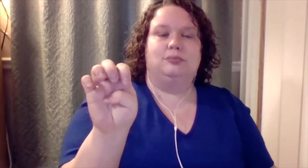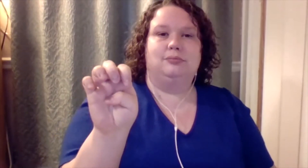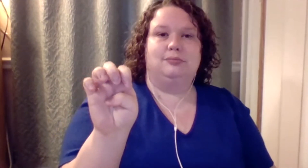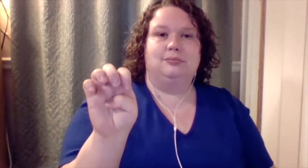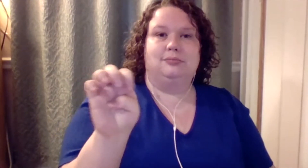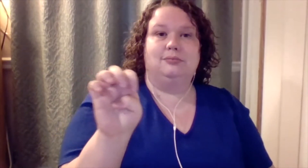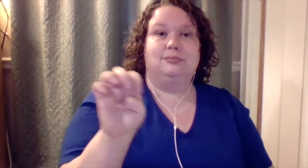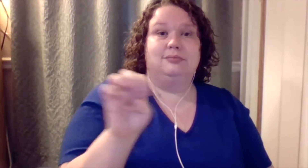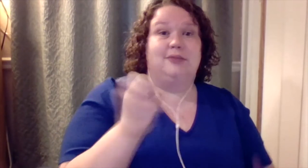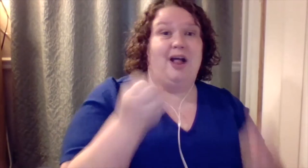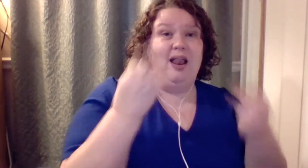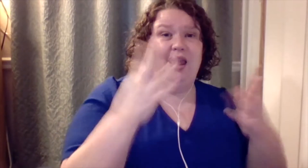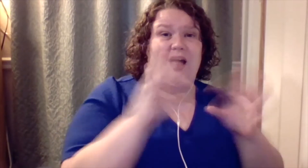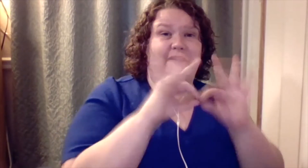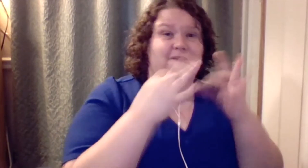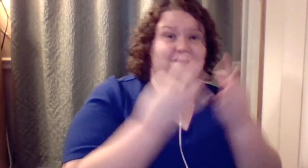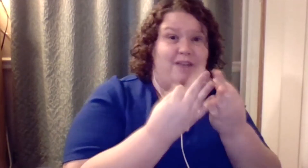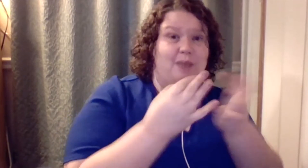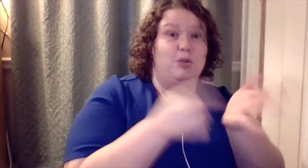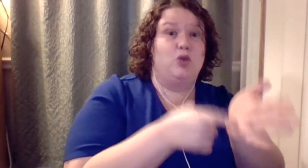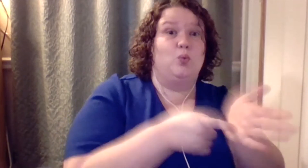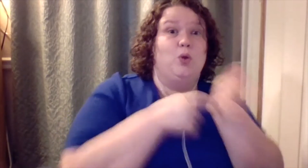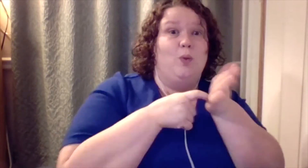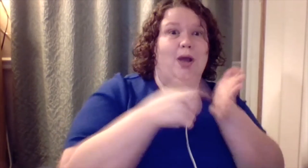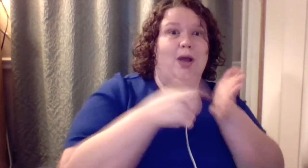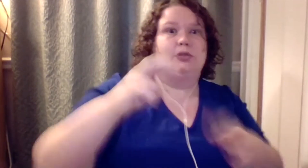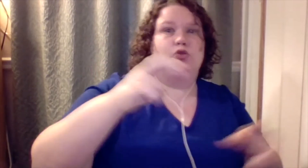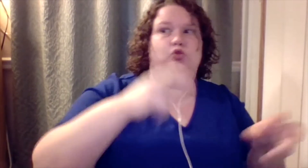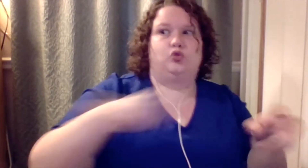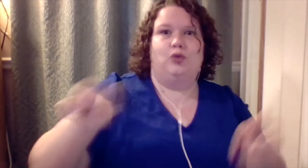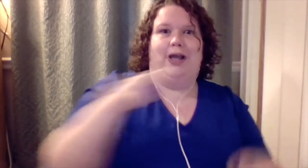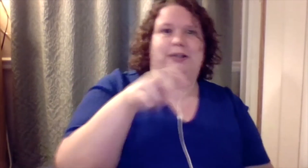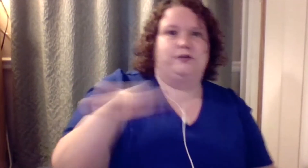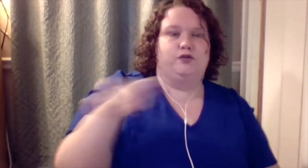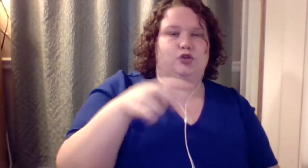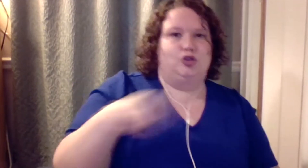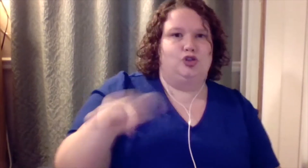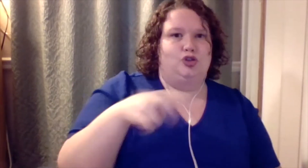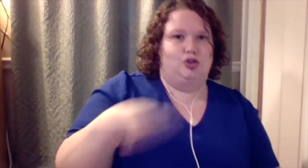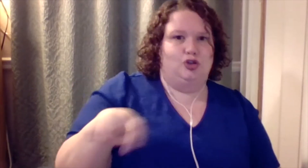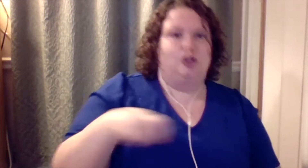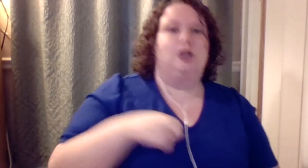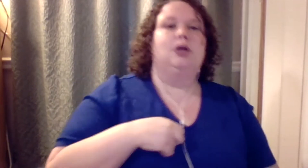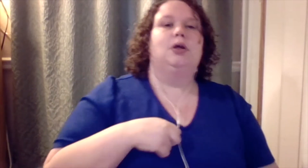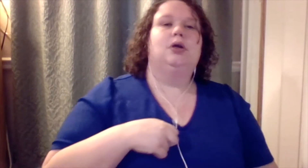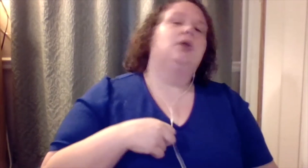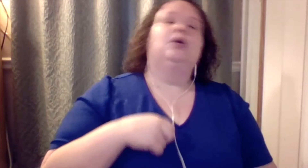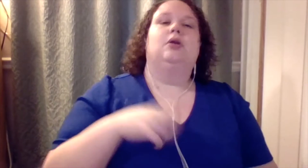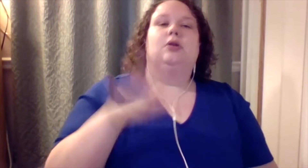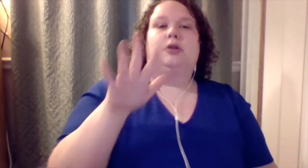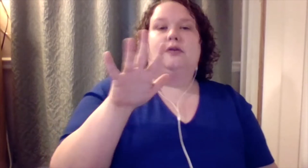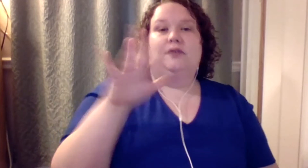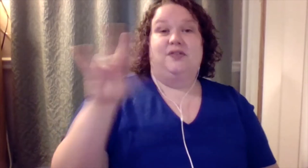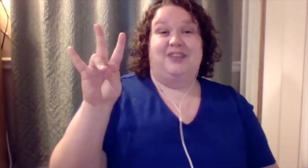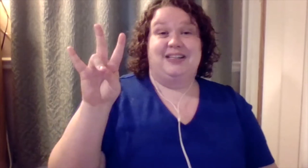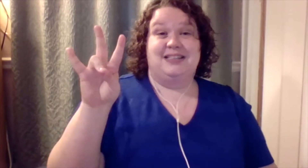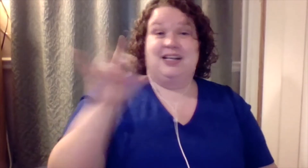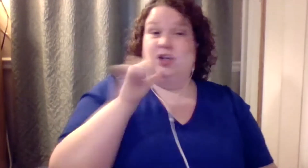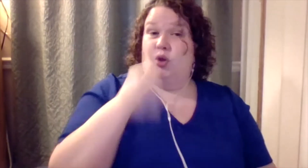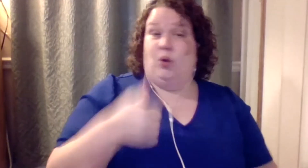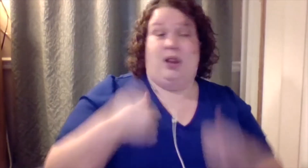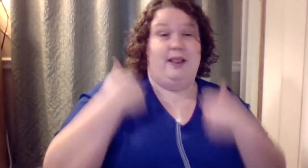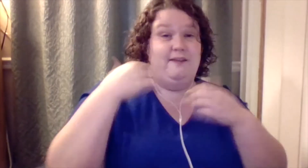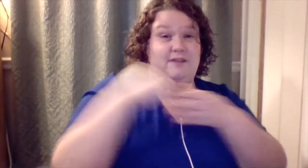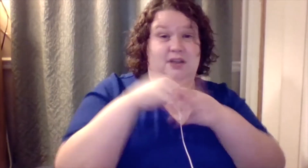to Alta Vista. And of that 57 that come to Alta Vista that don't live in our attendance zone, 17 of